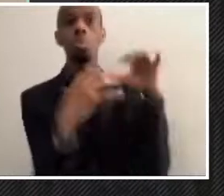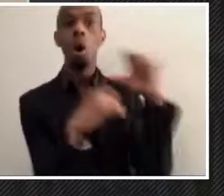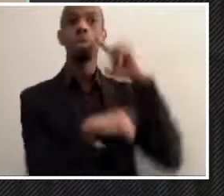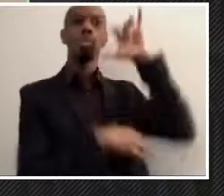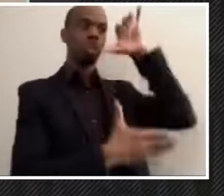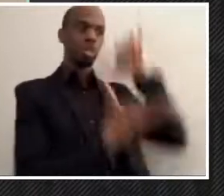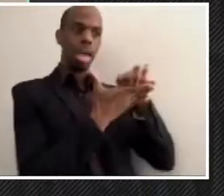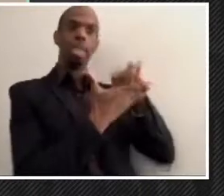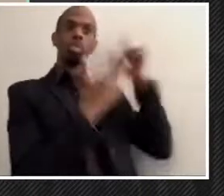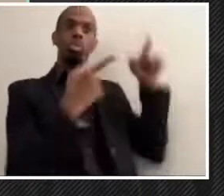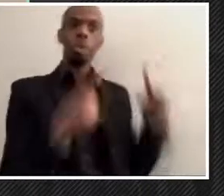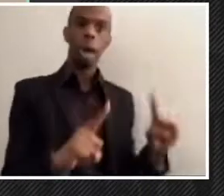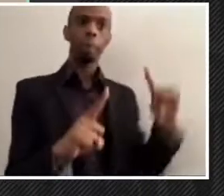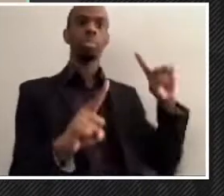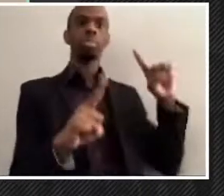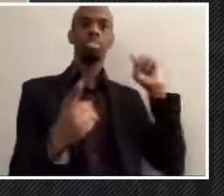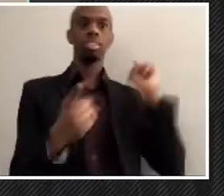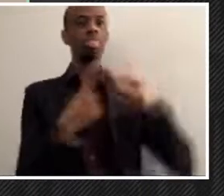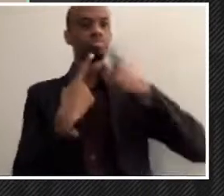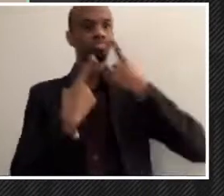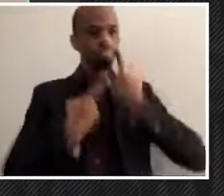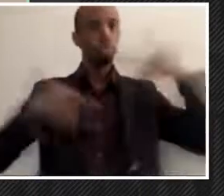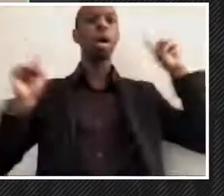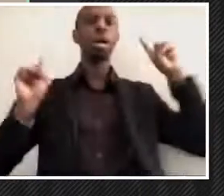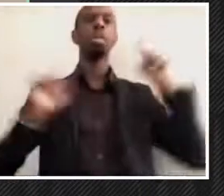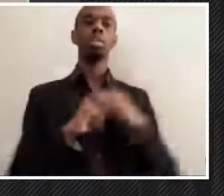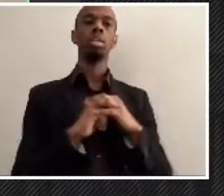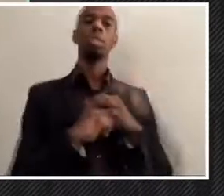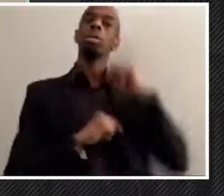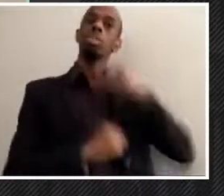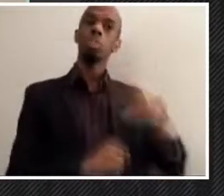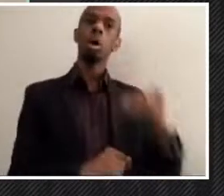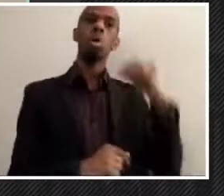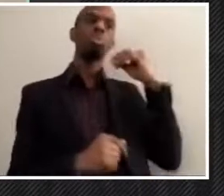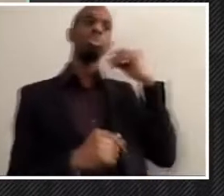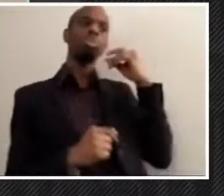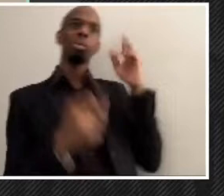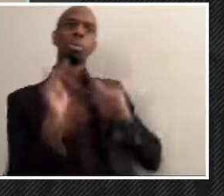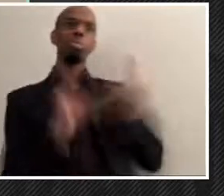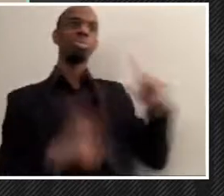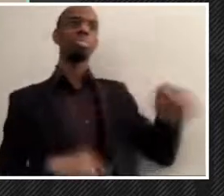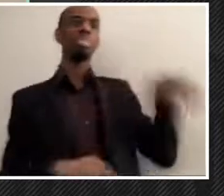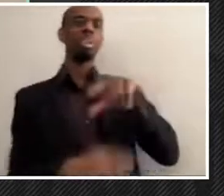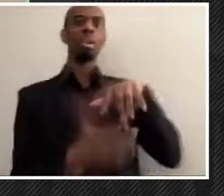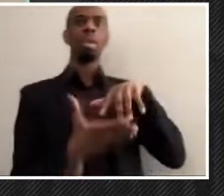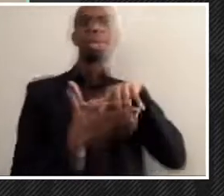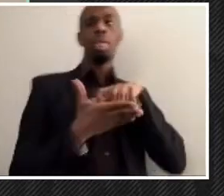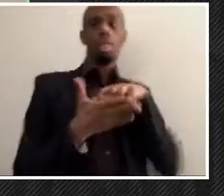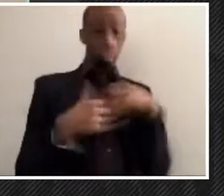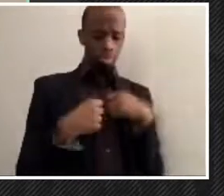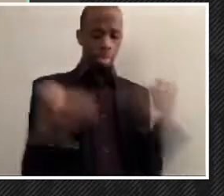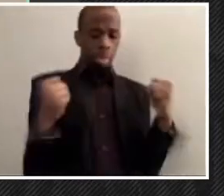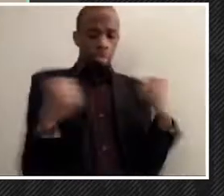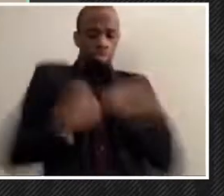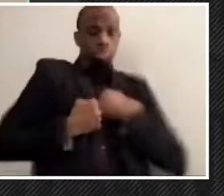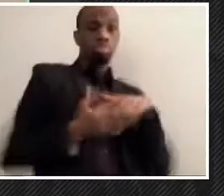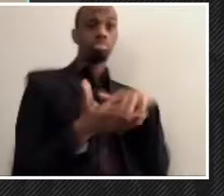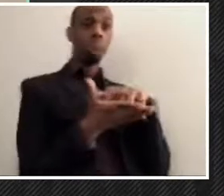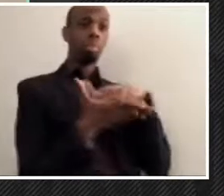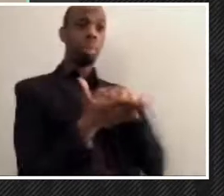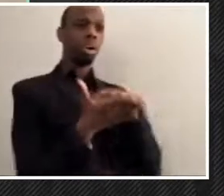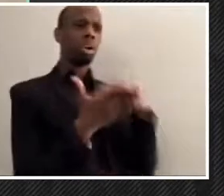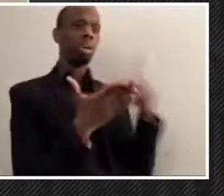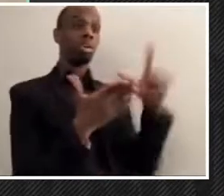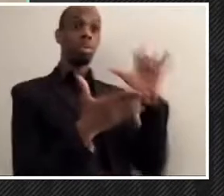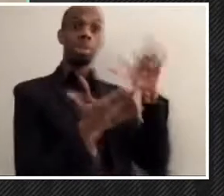dictate versus people who have not just intimate knowledge because they experienced those realities,